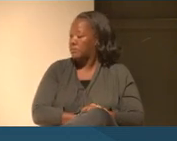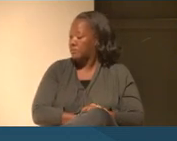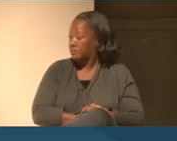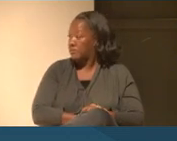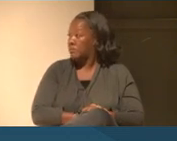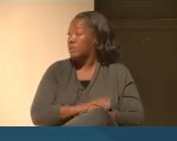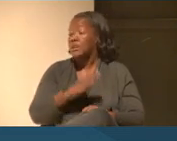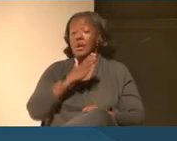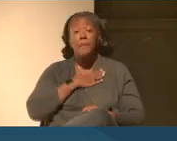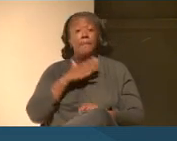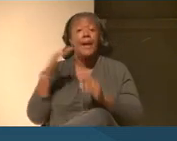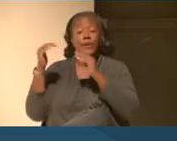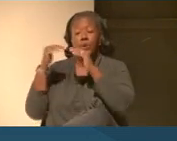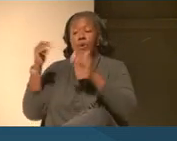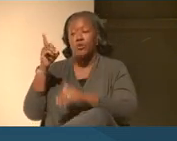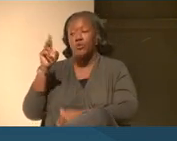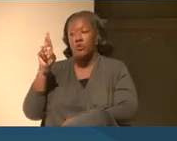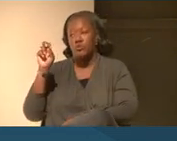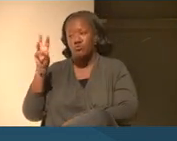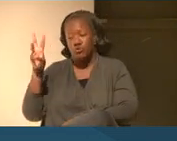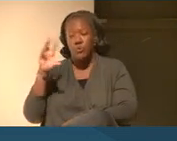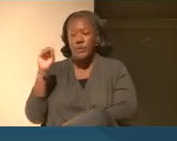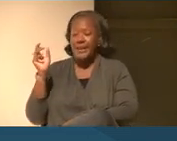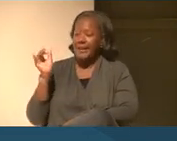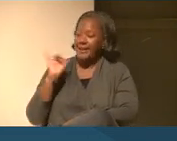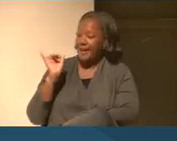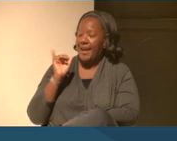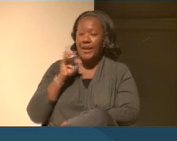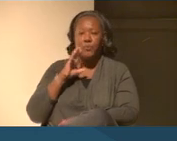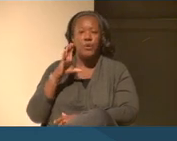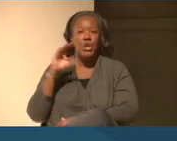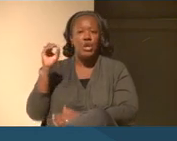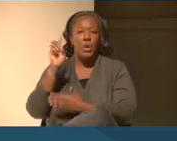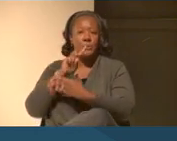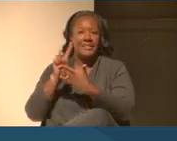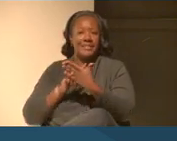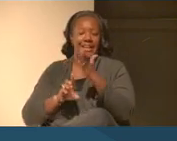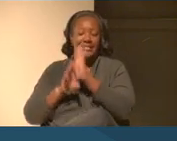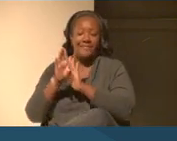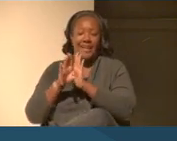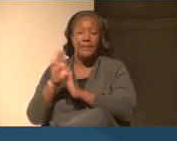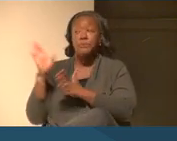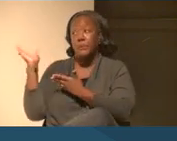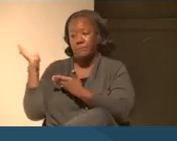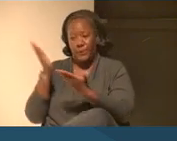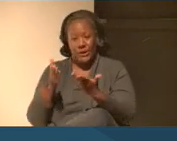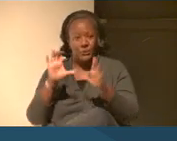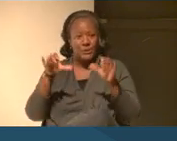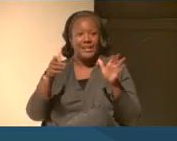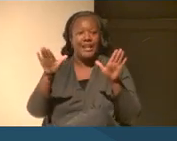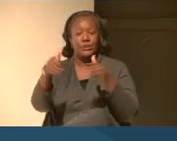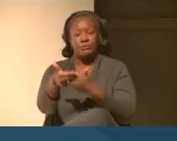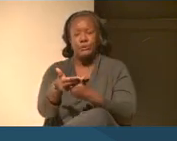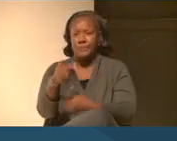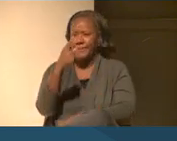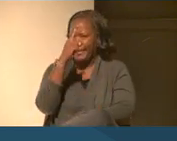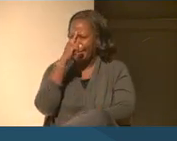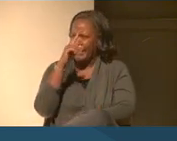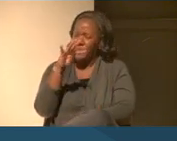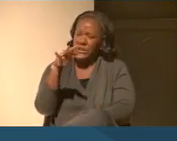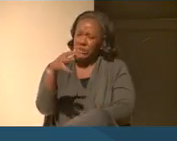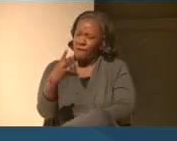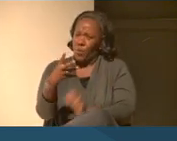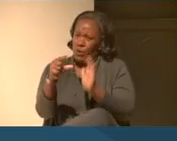colleague Drew Robarge and I, who's co-designed the game, he developed the game. We took it to a classroom of, I think, fourth